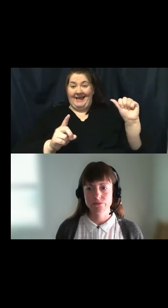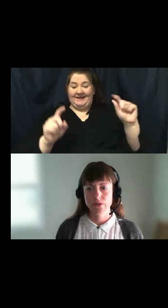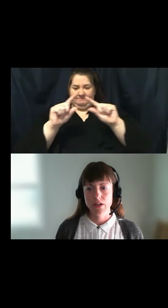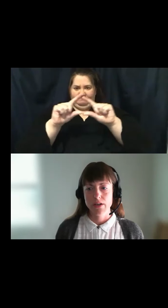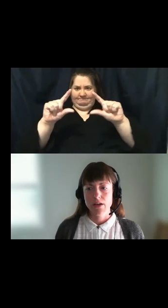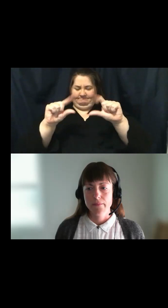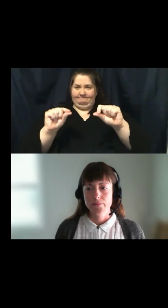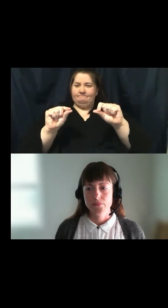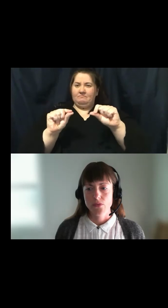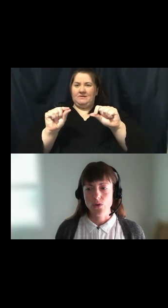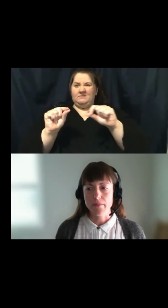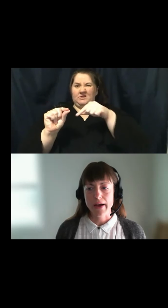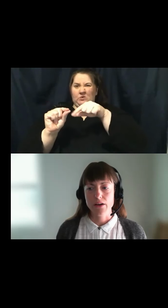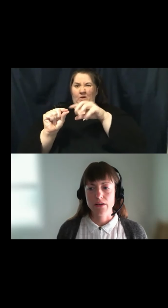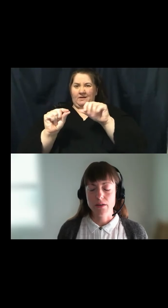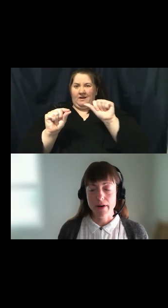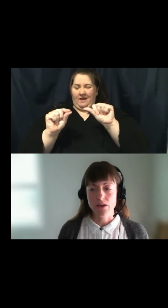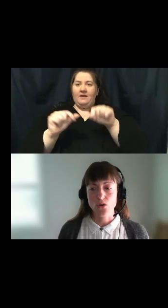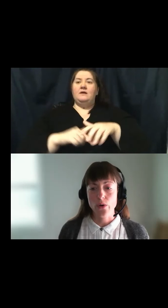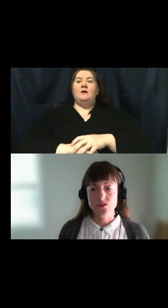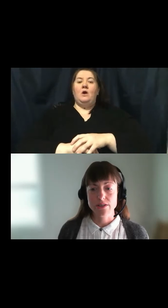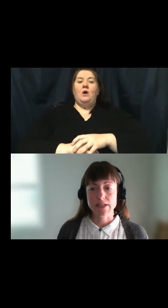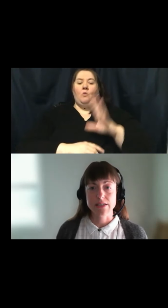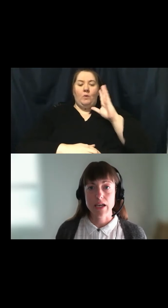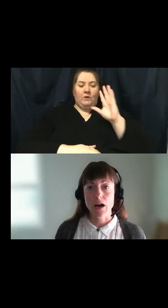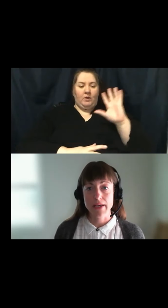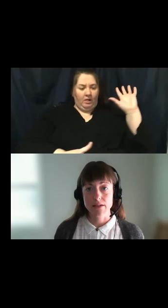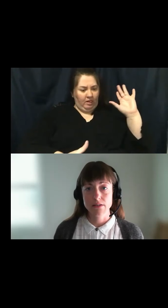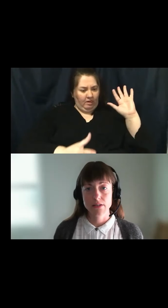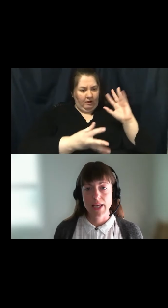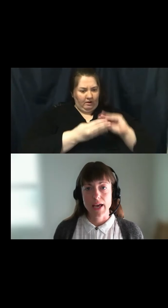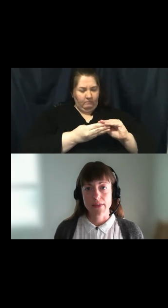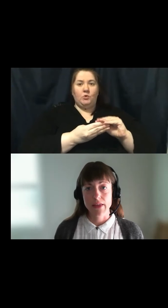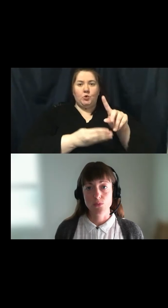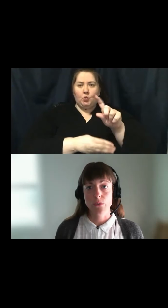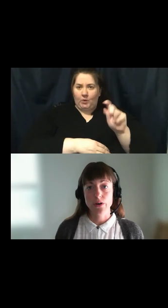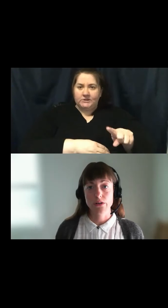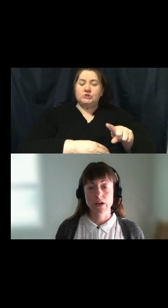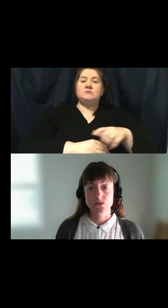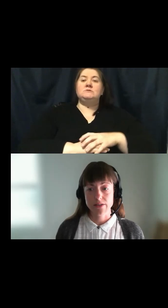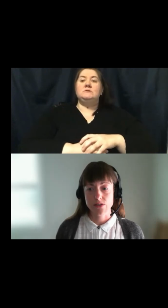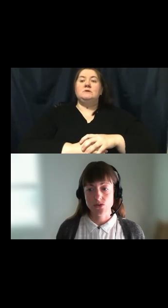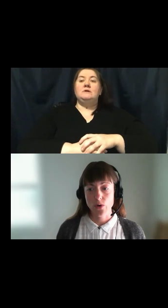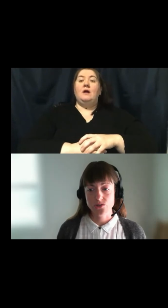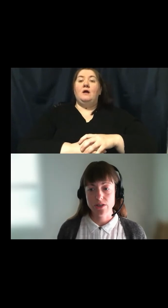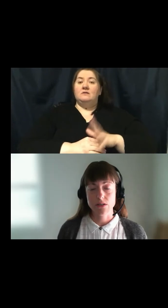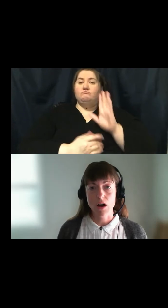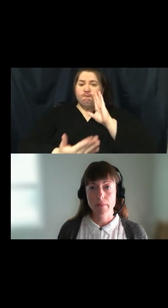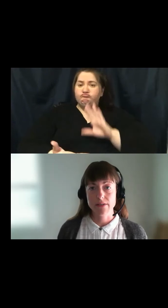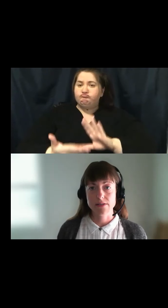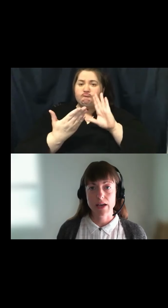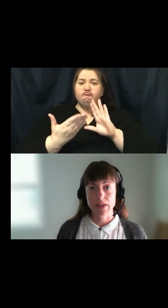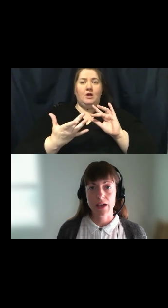menu. We'll compile questions as they come in, and then we will address those questions